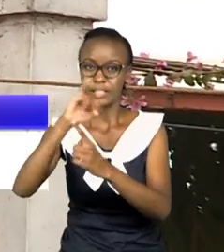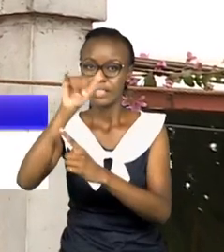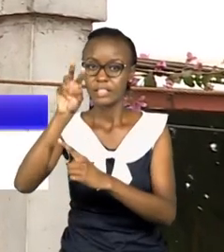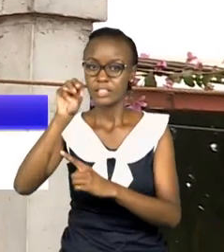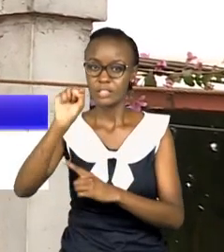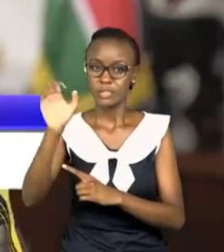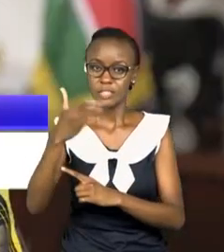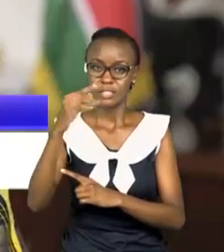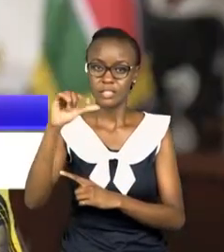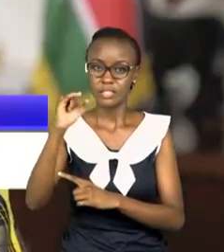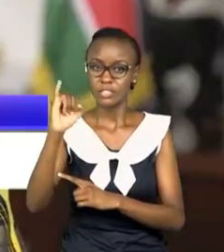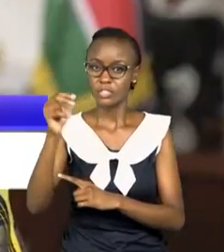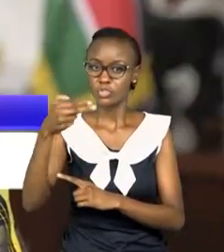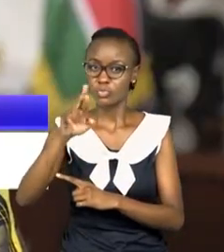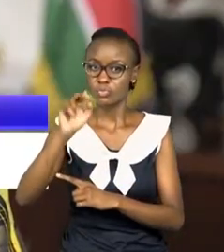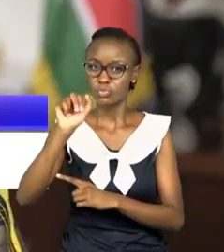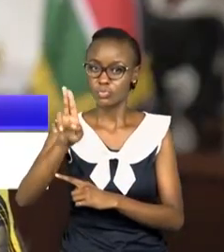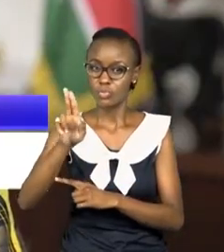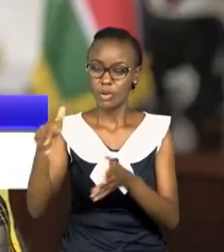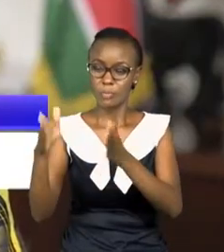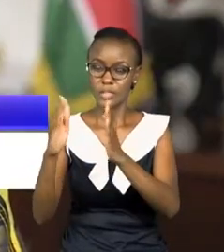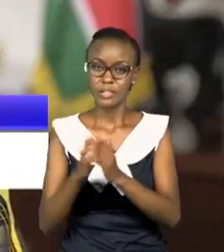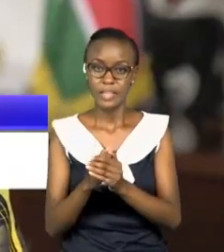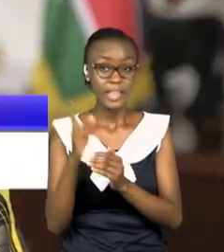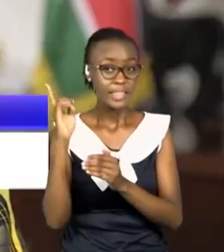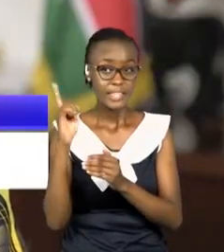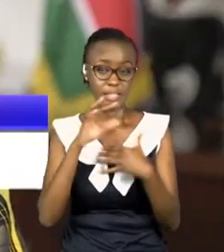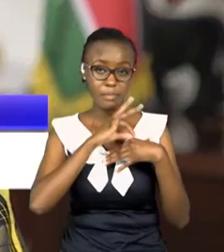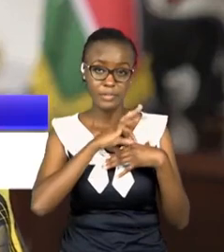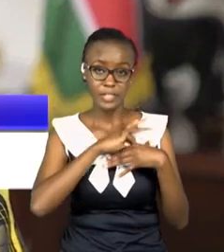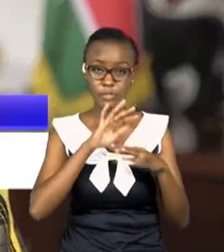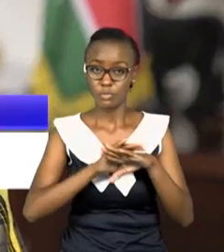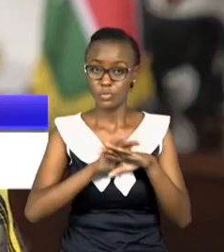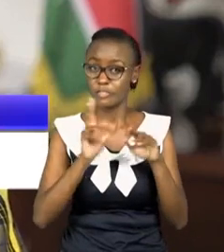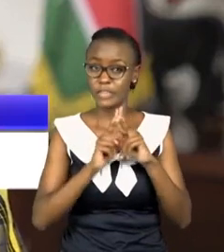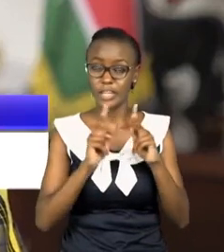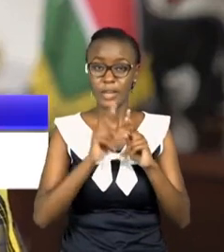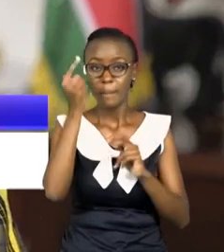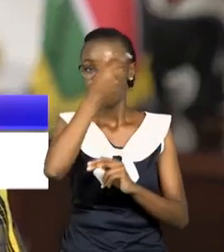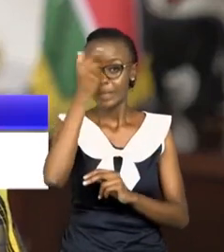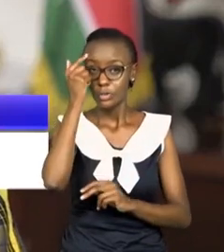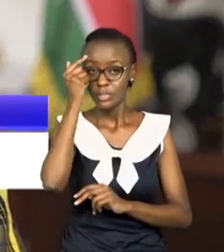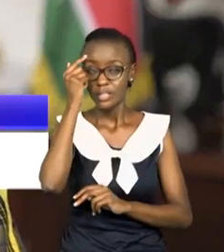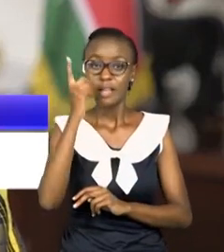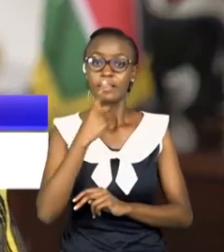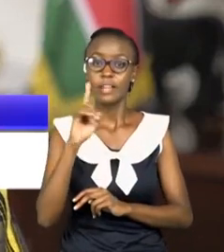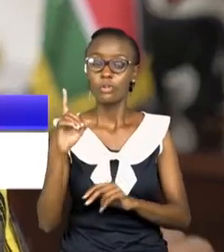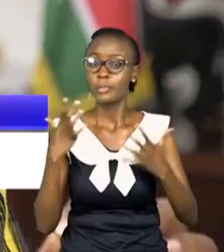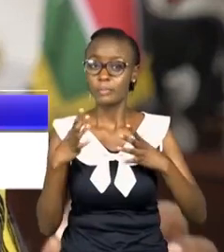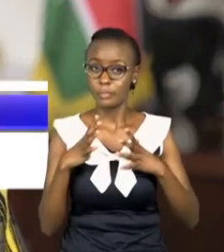Way. Interesting benefits about Nairobi Expressway. Nairobians probably need to recognize